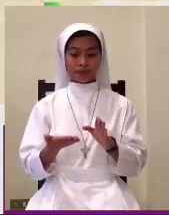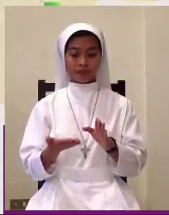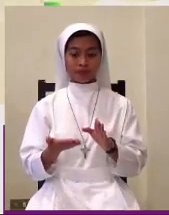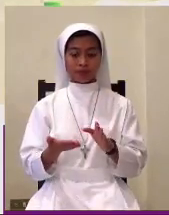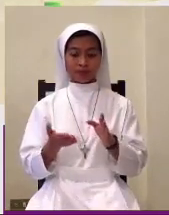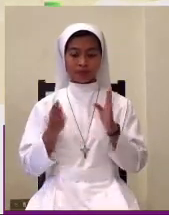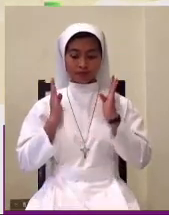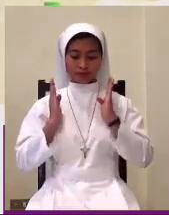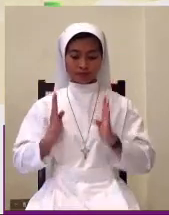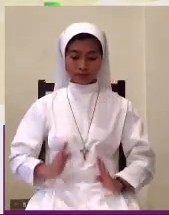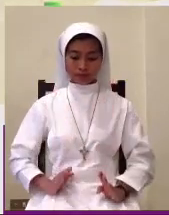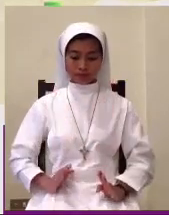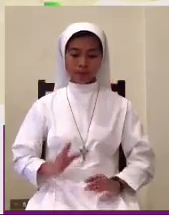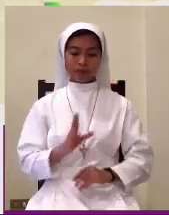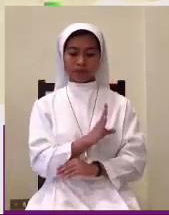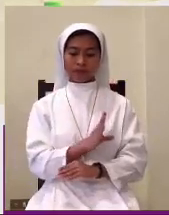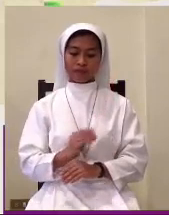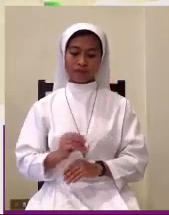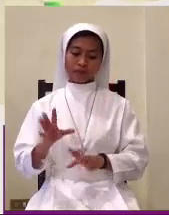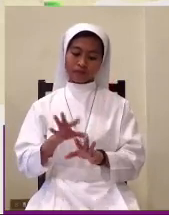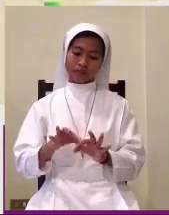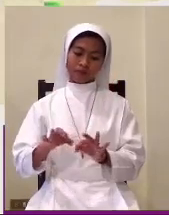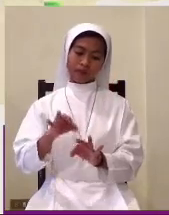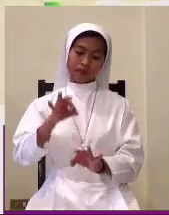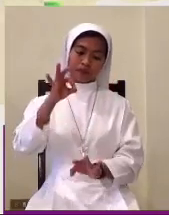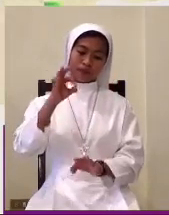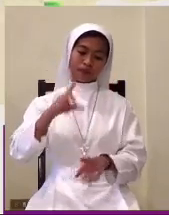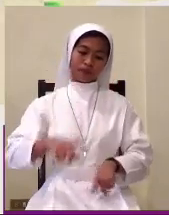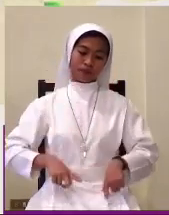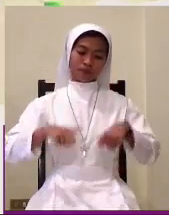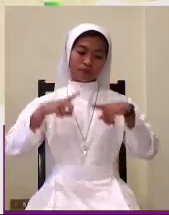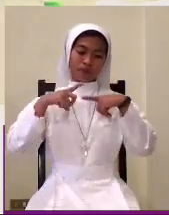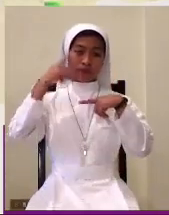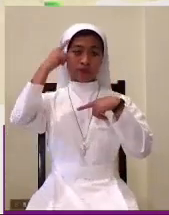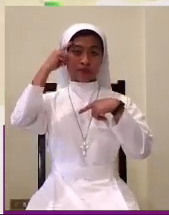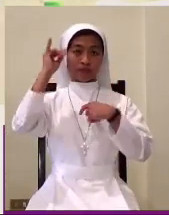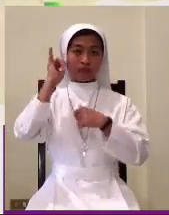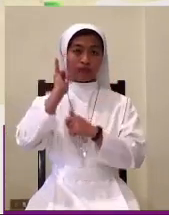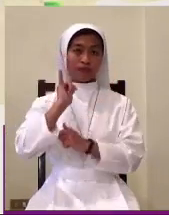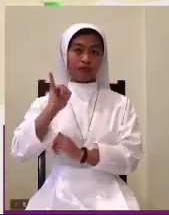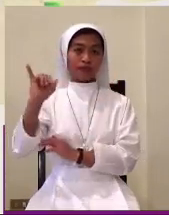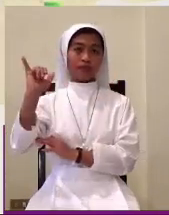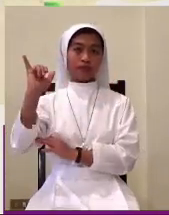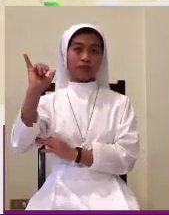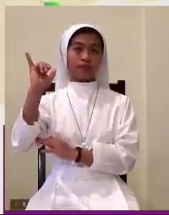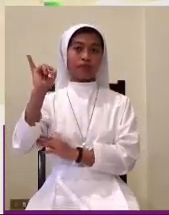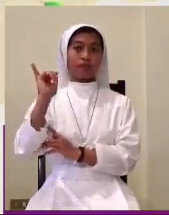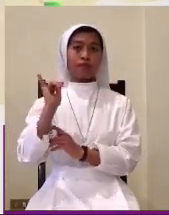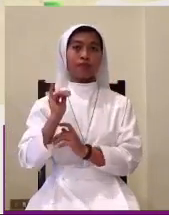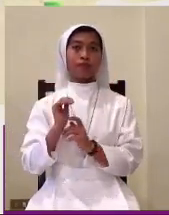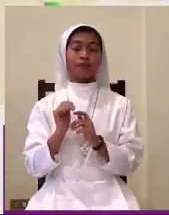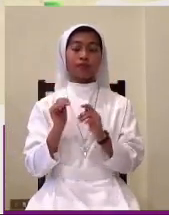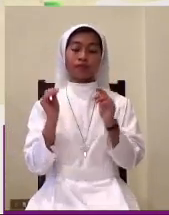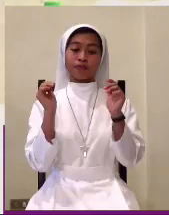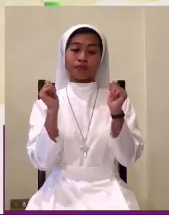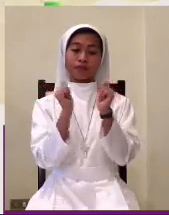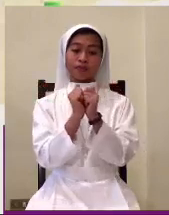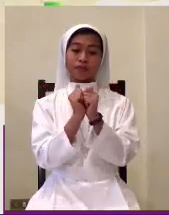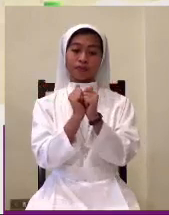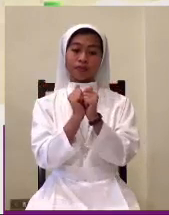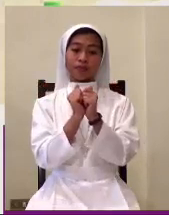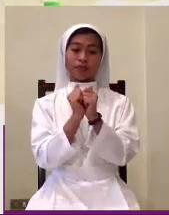spirit, we shall live forever. We shall live in eternity in the presence of the